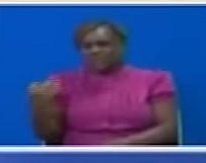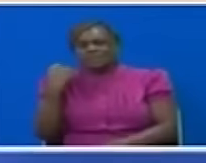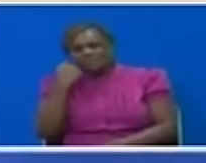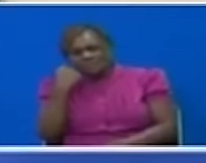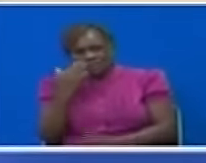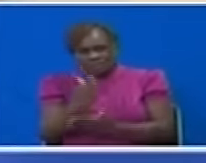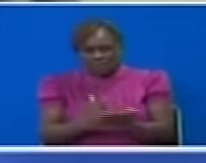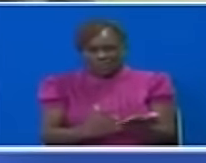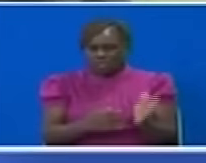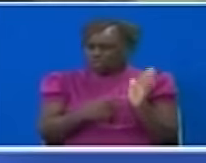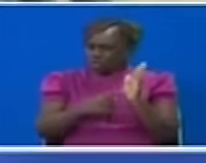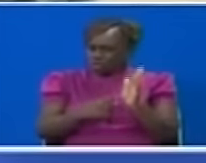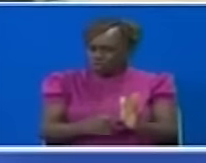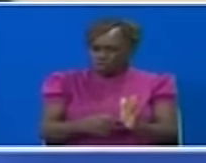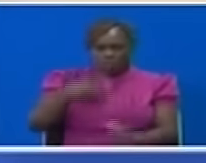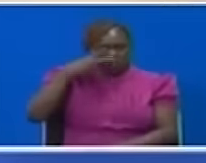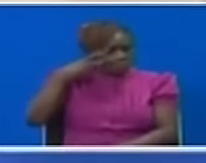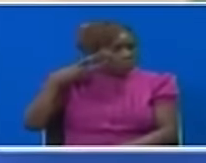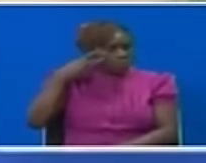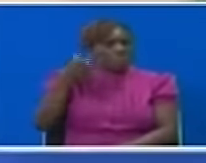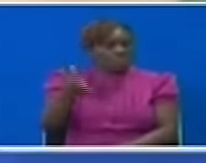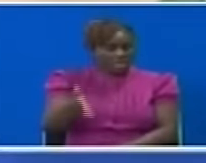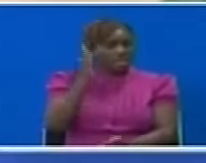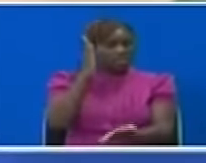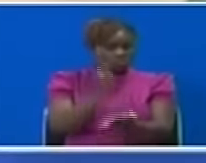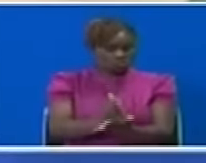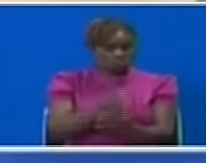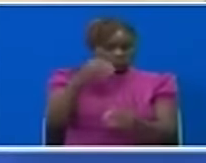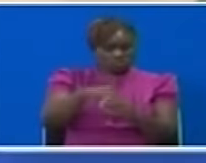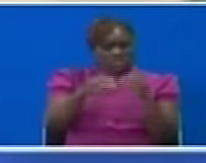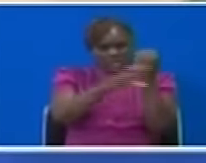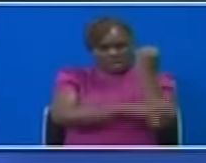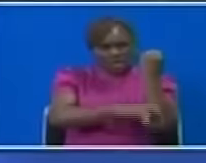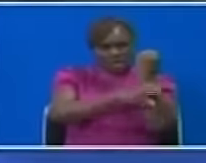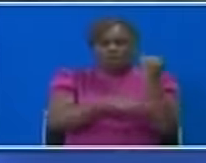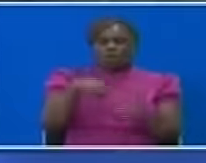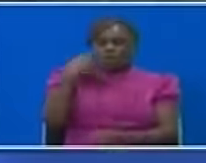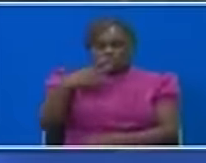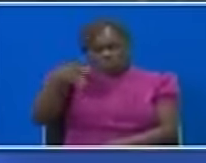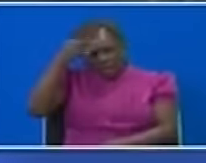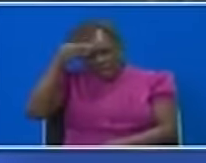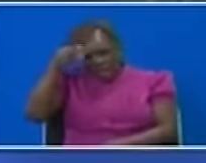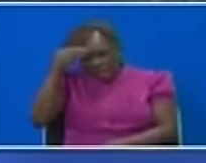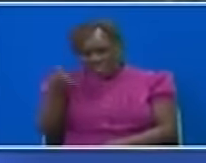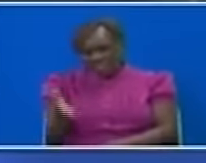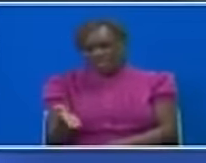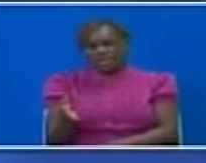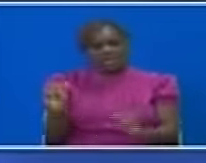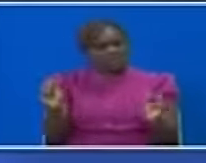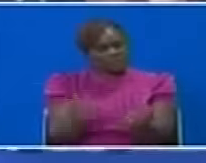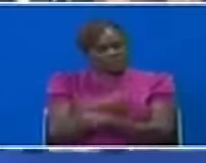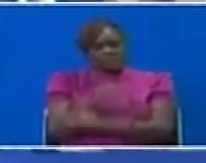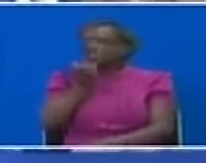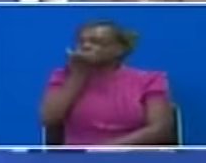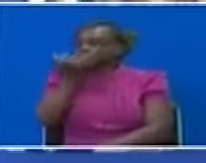The incident reveals that terror is still a present reality, and the presence of homegrown and growing terror cells cannot be